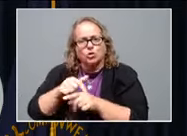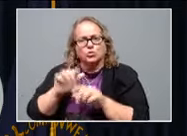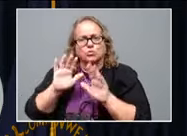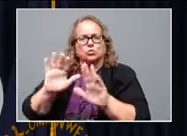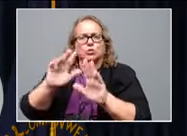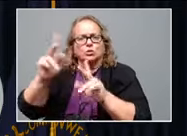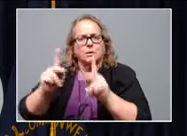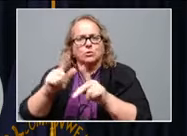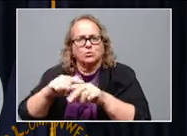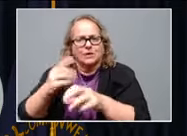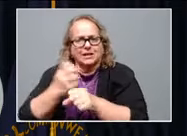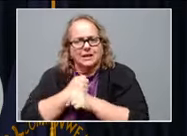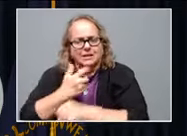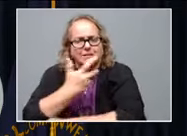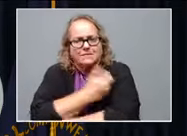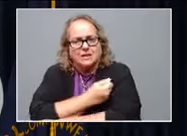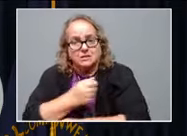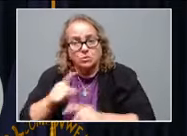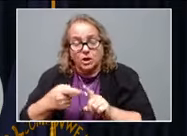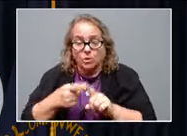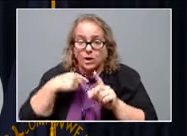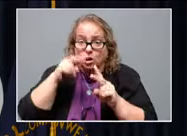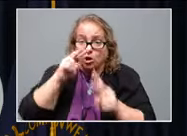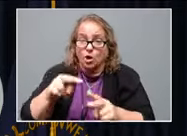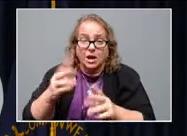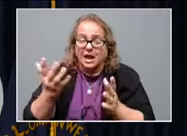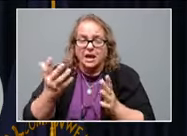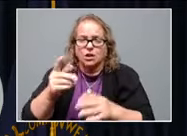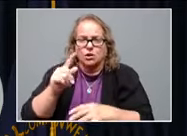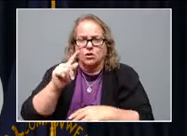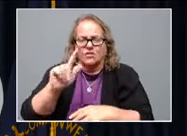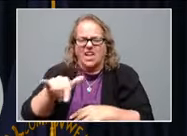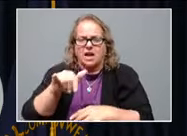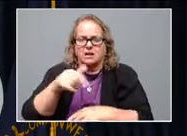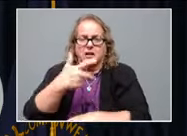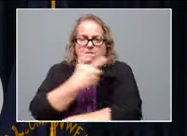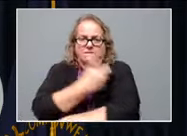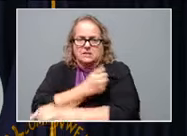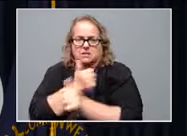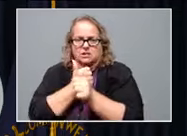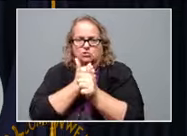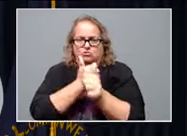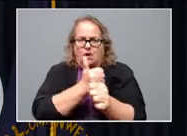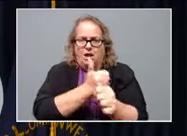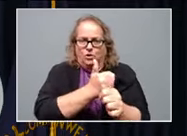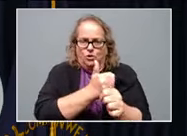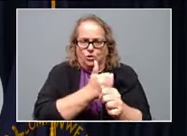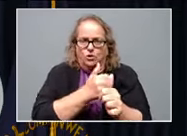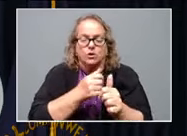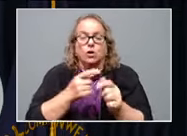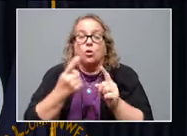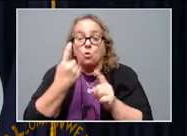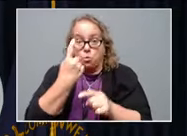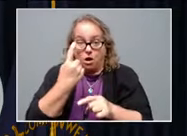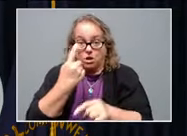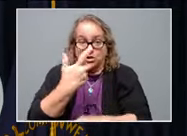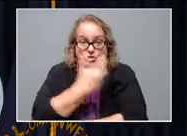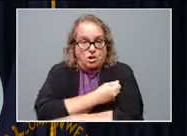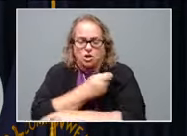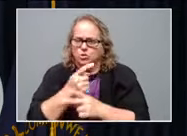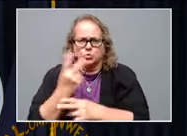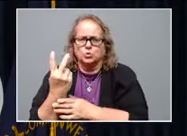the vaccine tracker, and let's even move from the 1 shot to the 2, to the fully vaccinated,